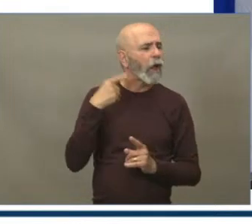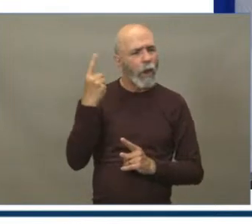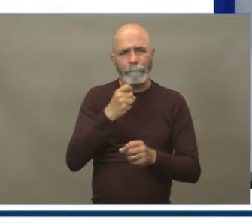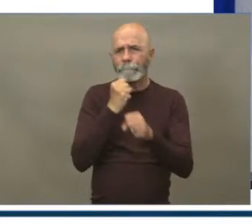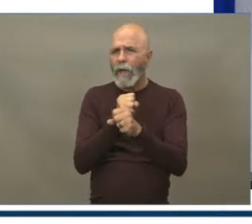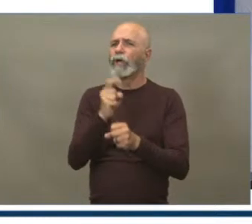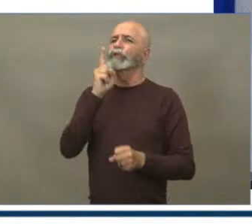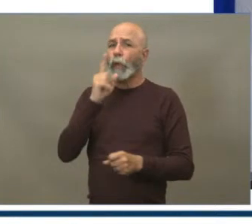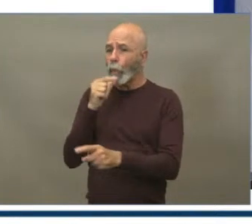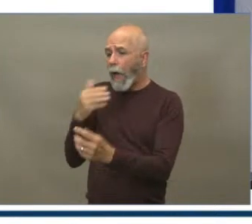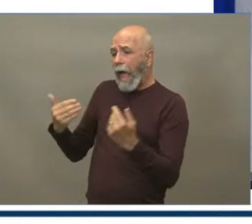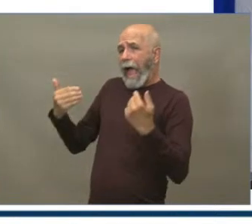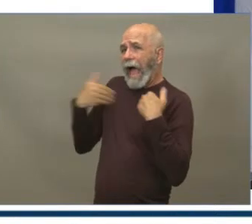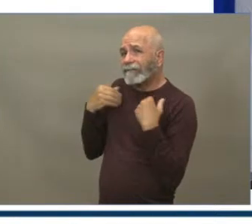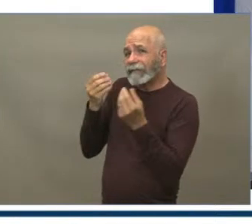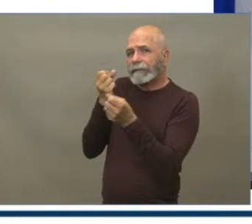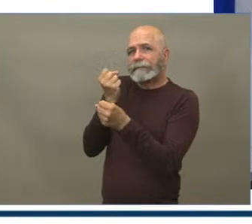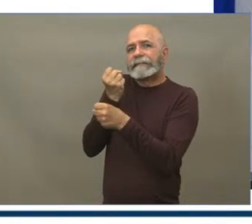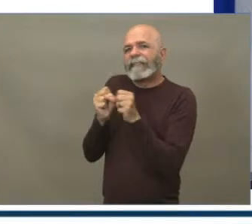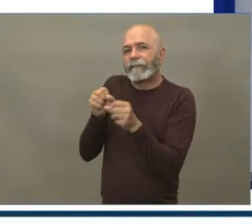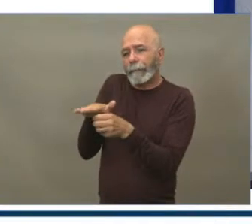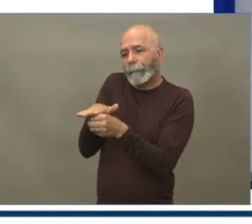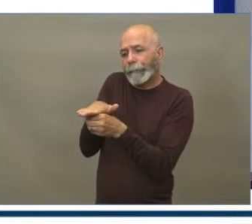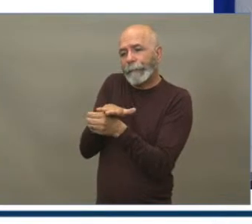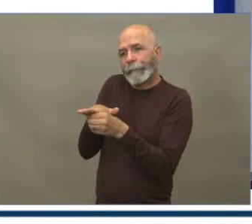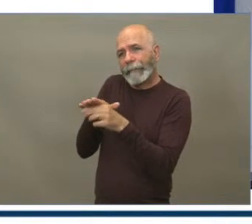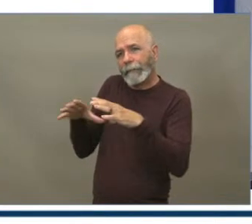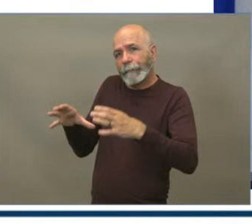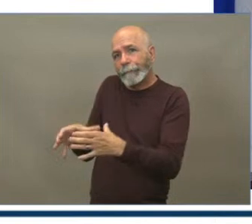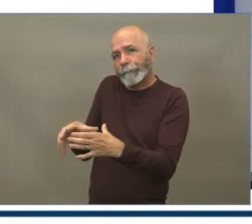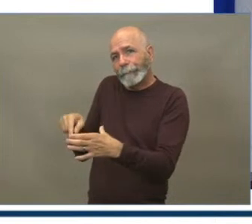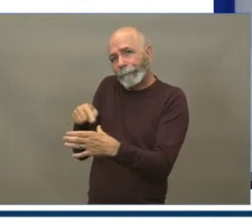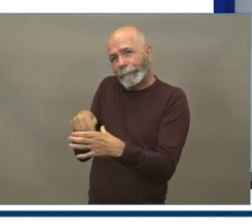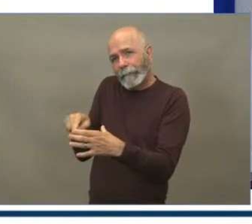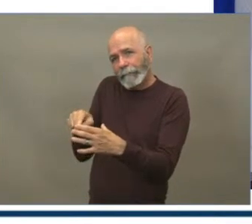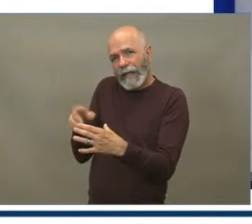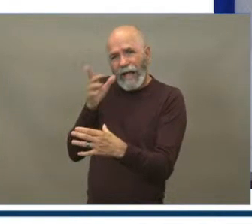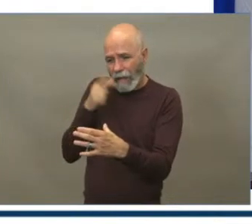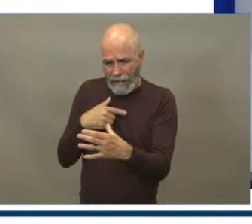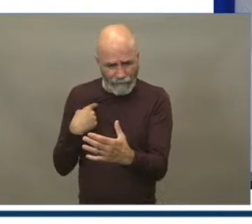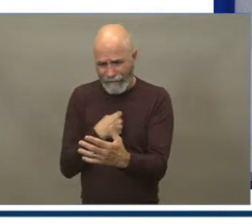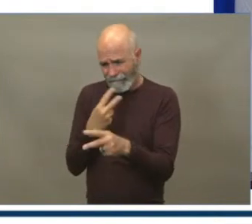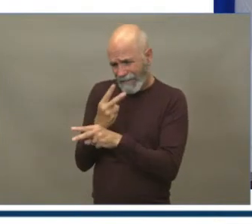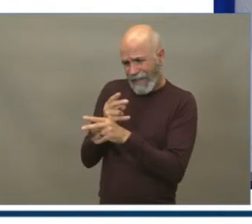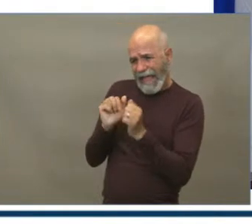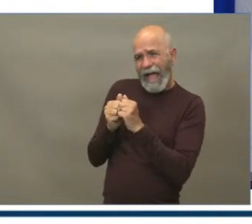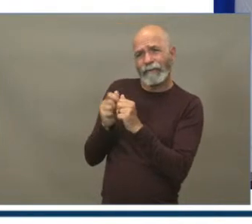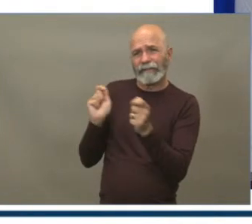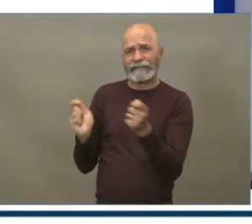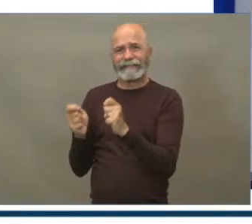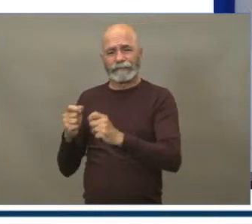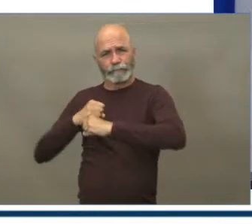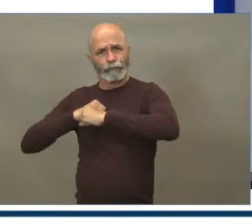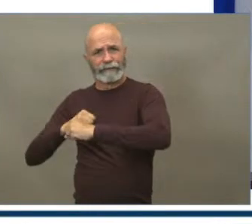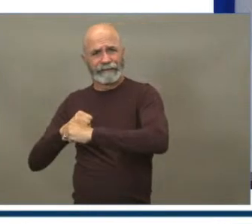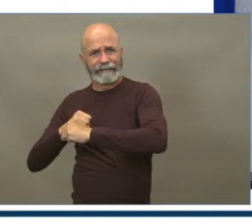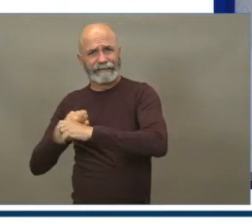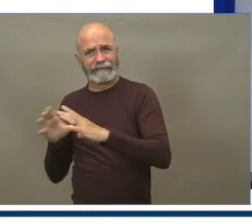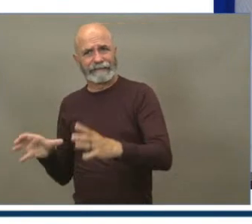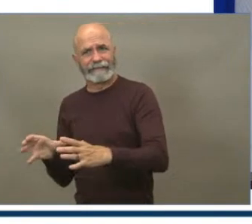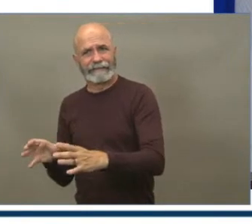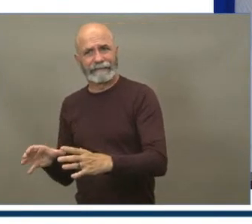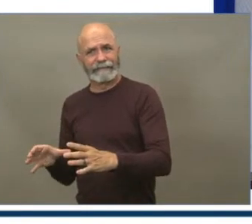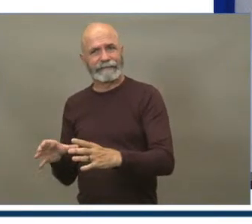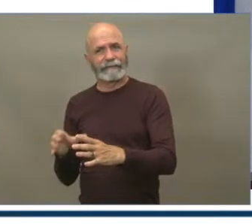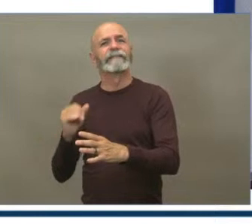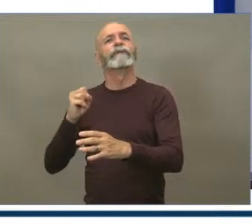safe environments. We've made modifications in this wave to make sure that happens. We've decreased the capacity.